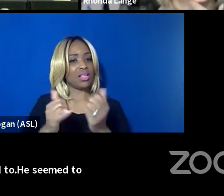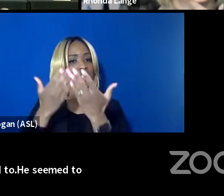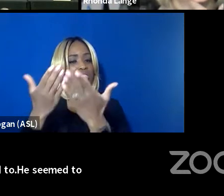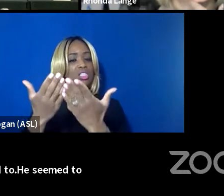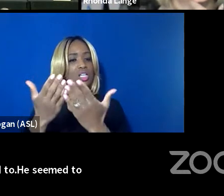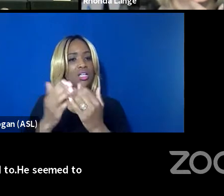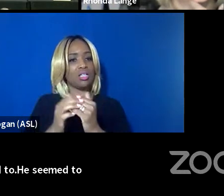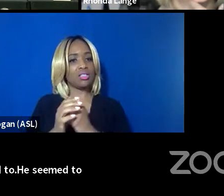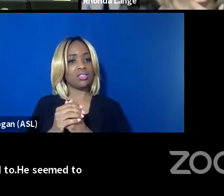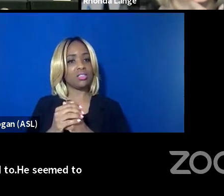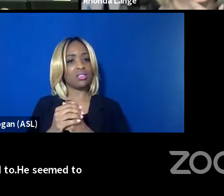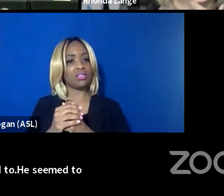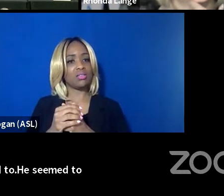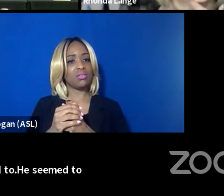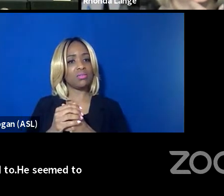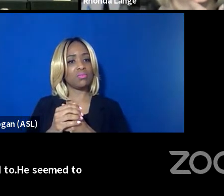that